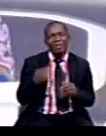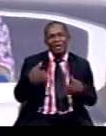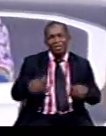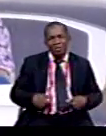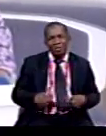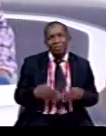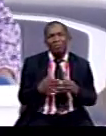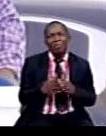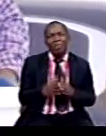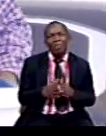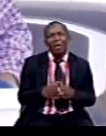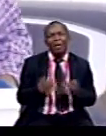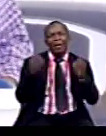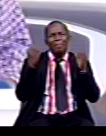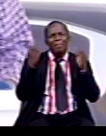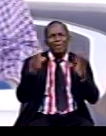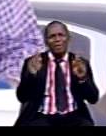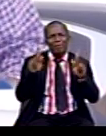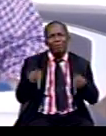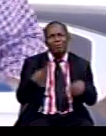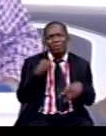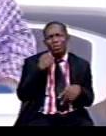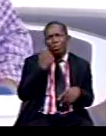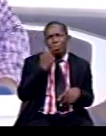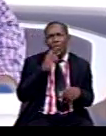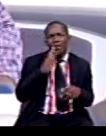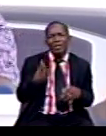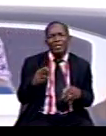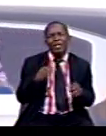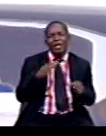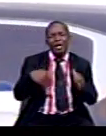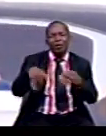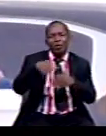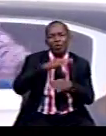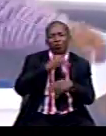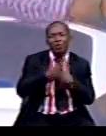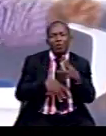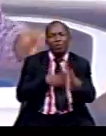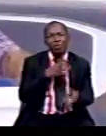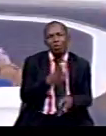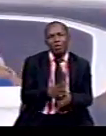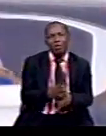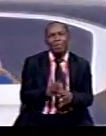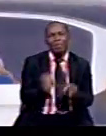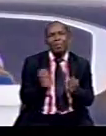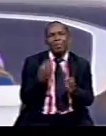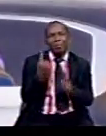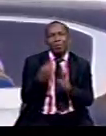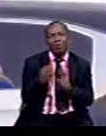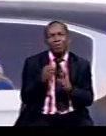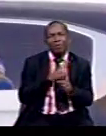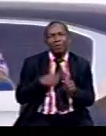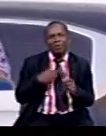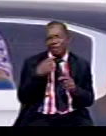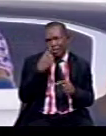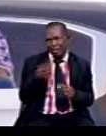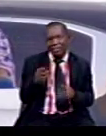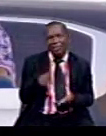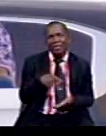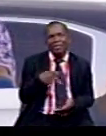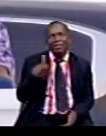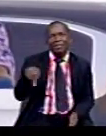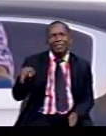world. The Bible says in the book of Psalm chapter 11 verse 3 that if the foundations